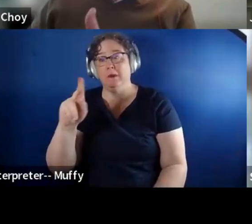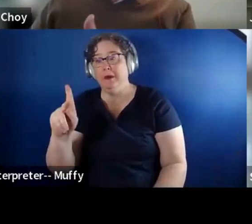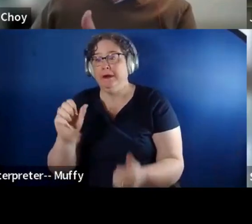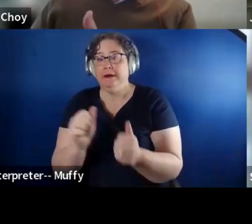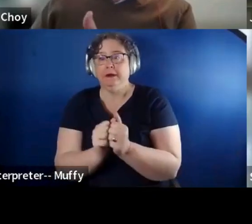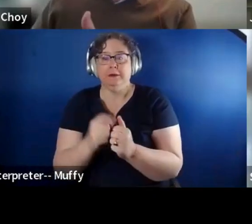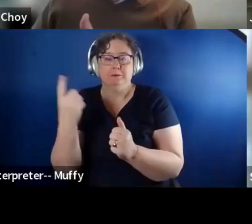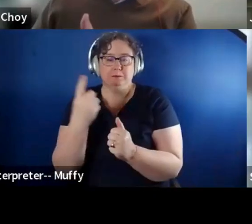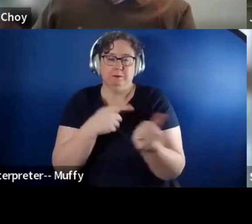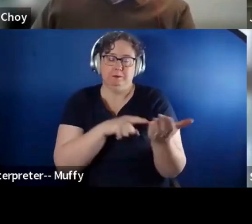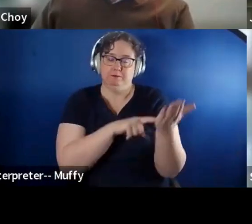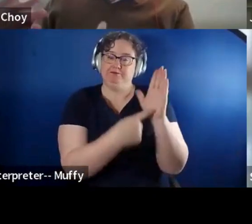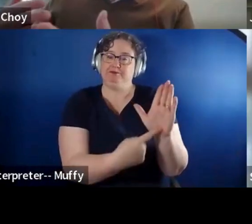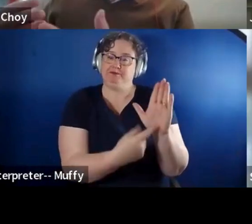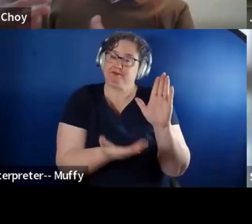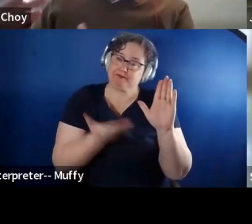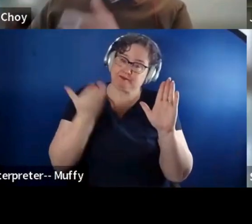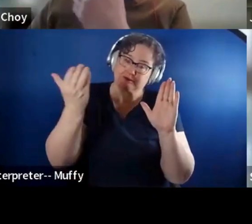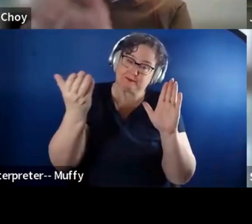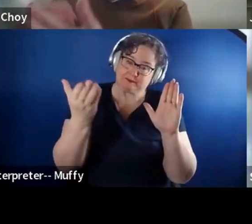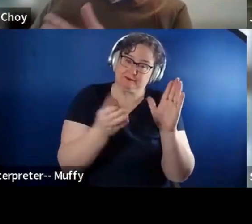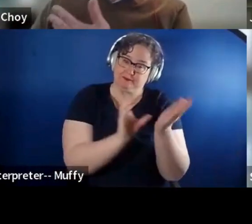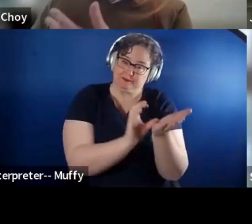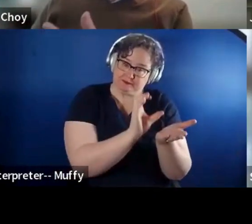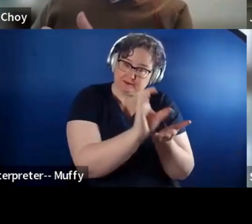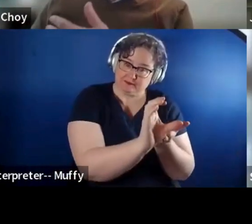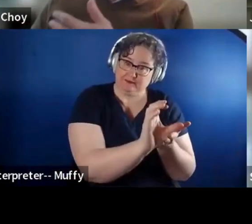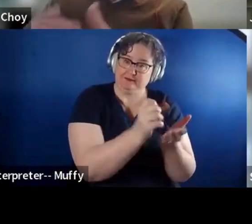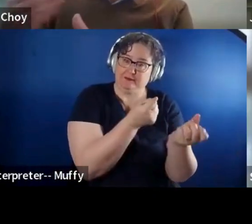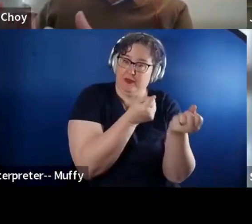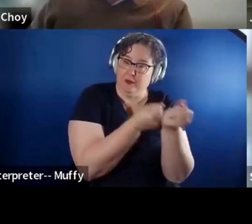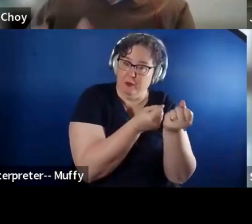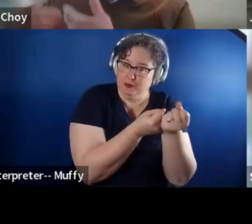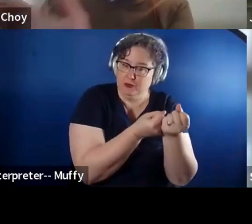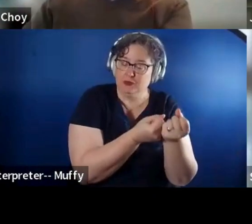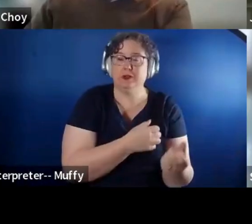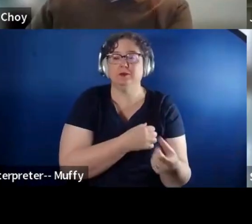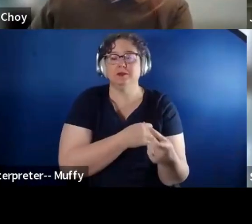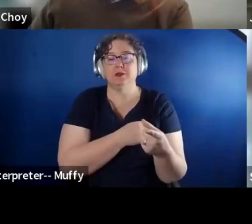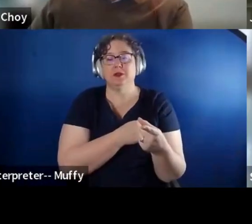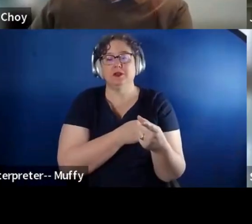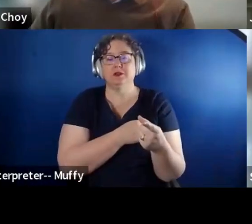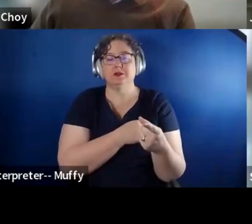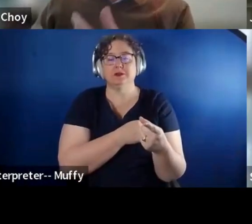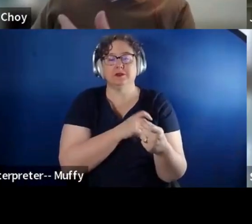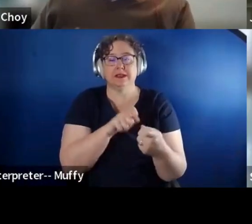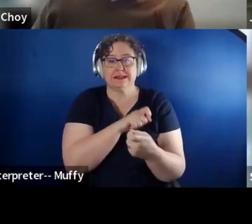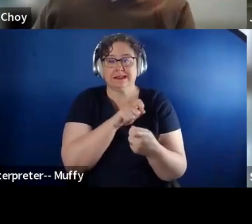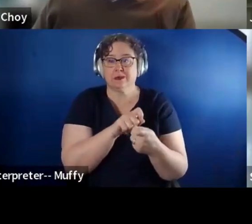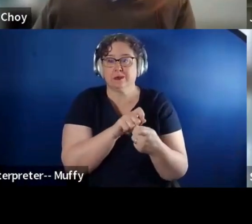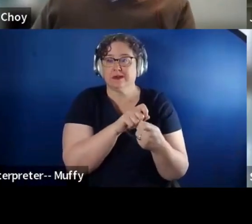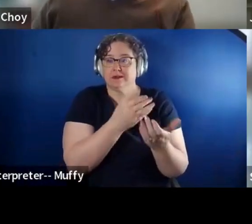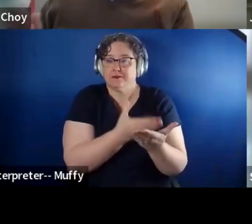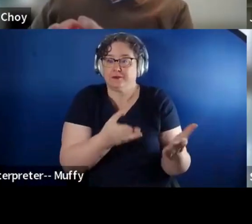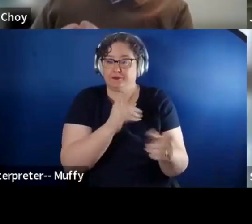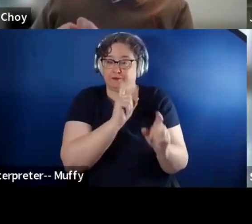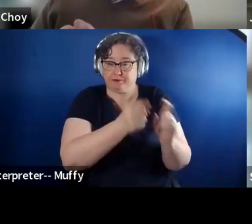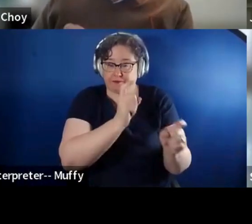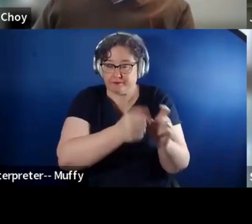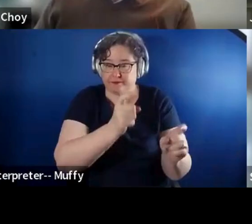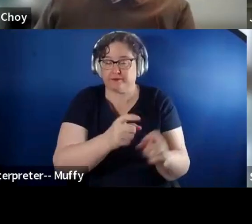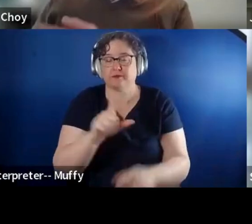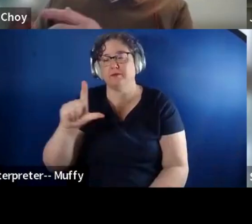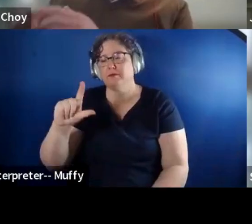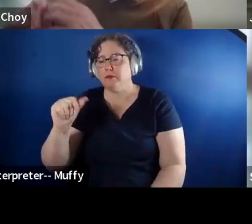they recommend a sponsorship. And so there's a series of assets that we provide, but sure, logo